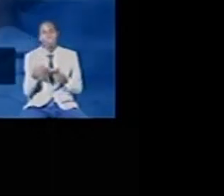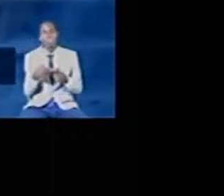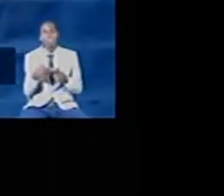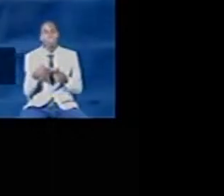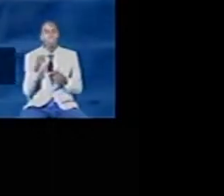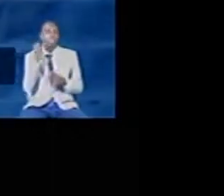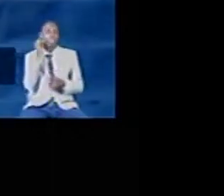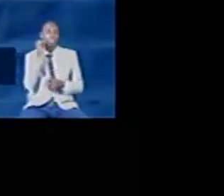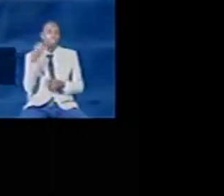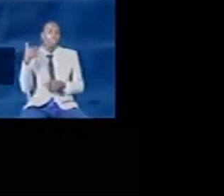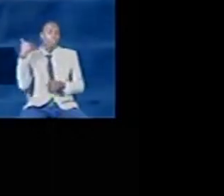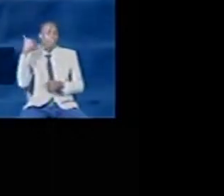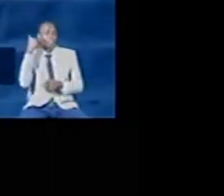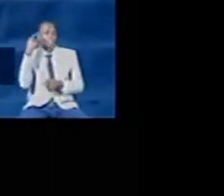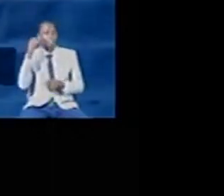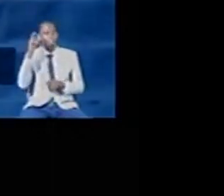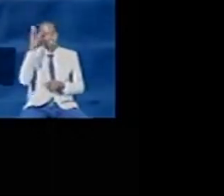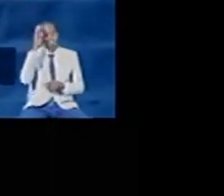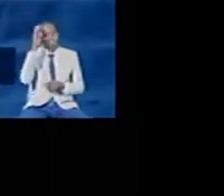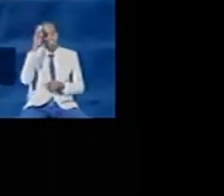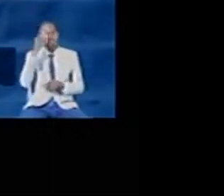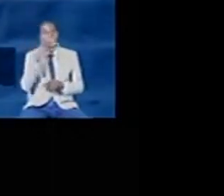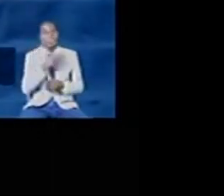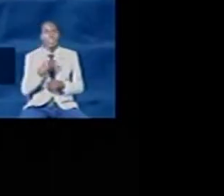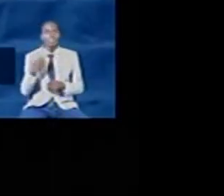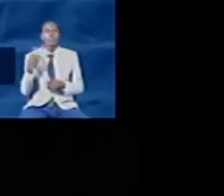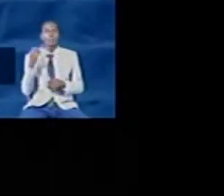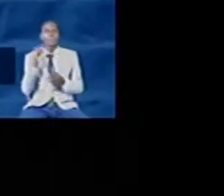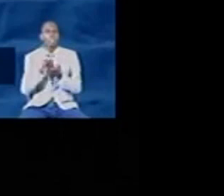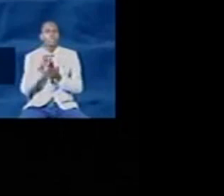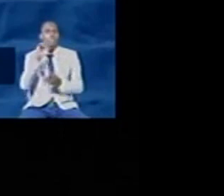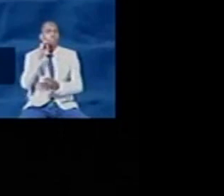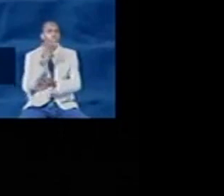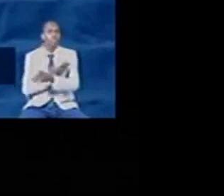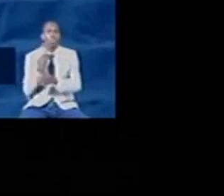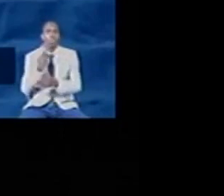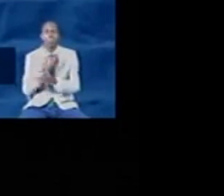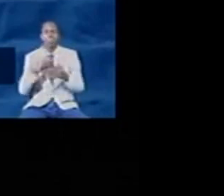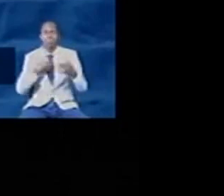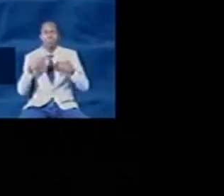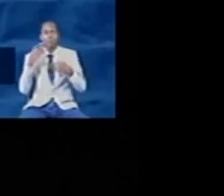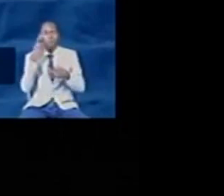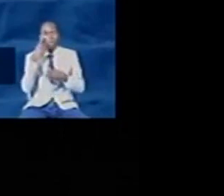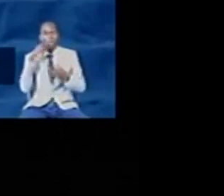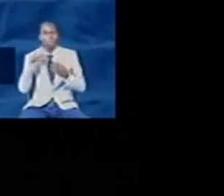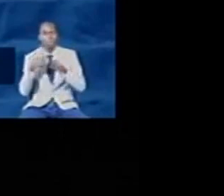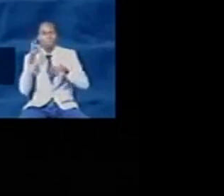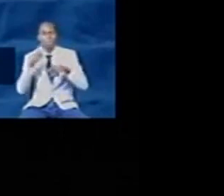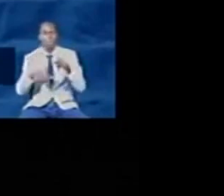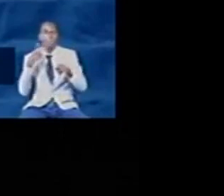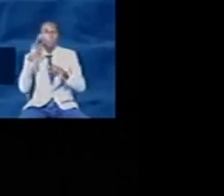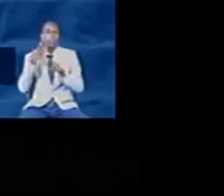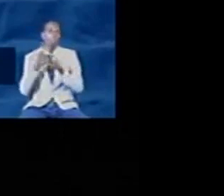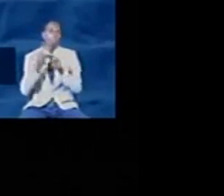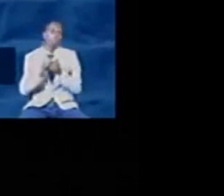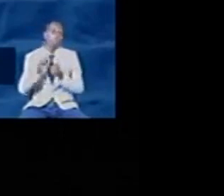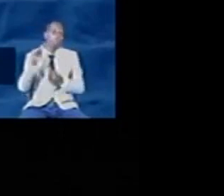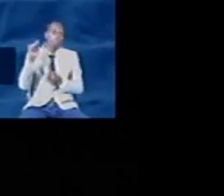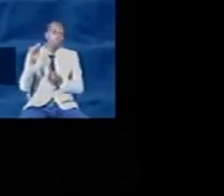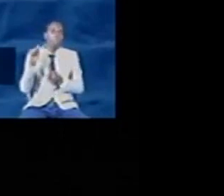dad and told her that I'm always complaining of short-sightedness. I can't see from afar. She said,